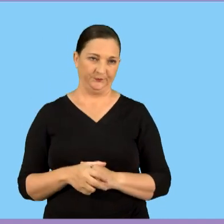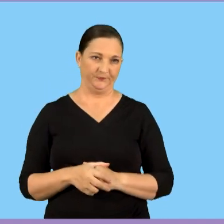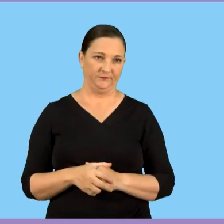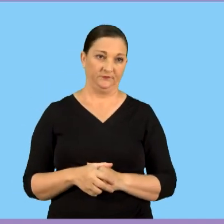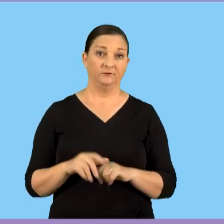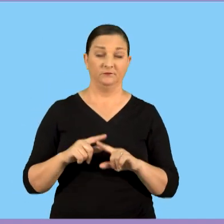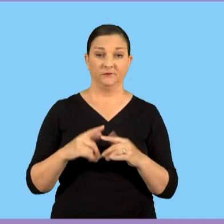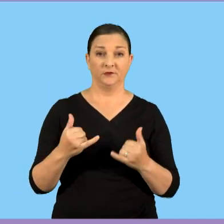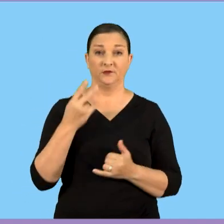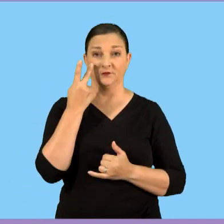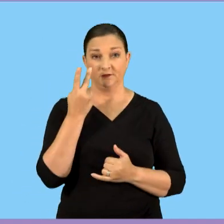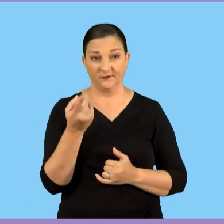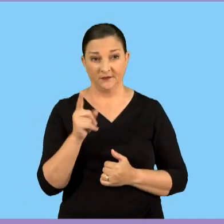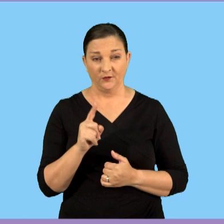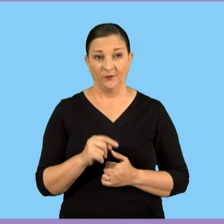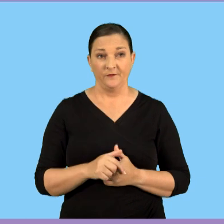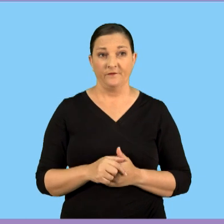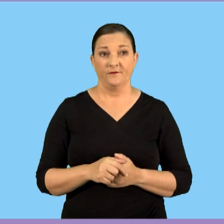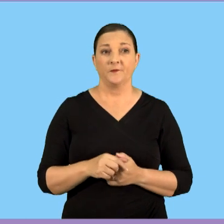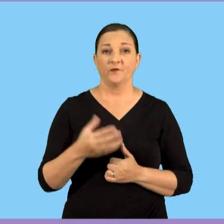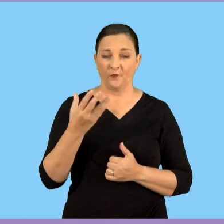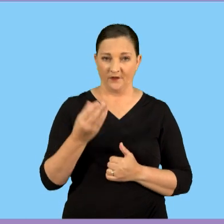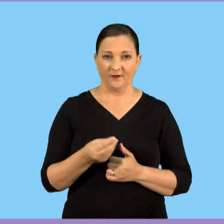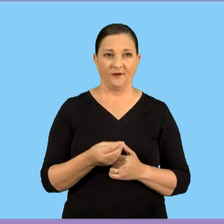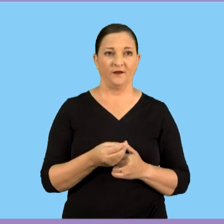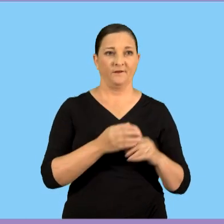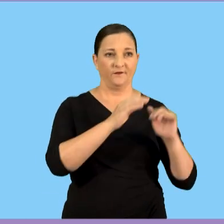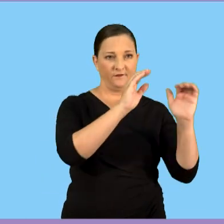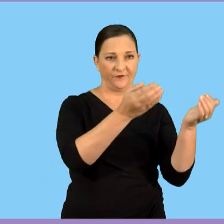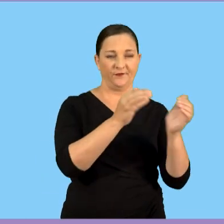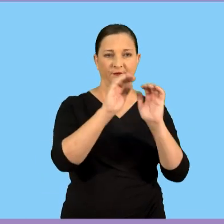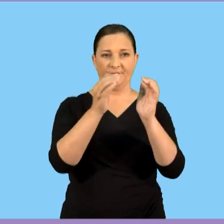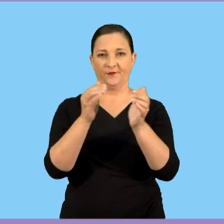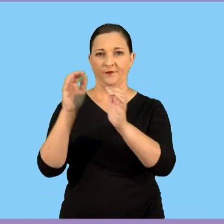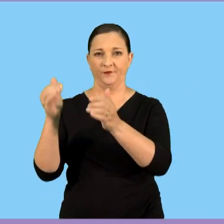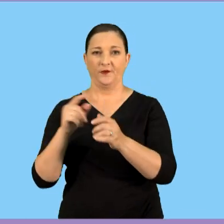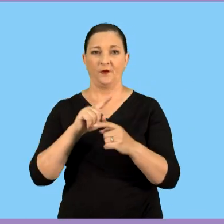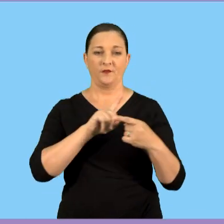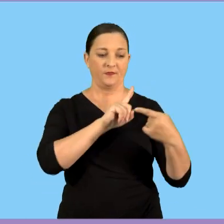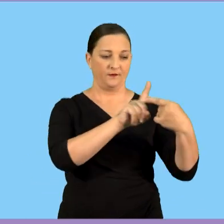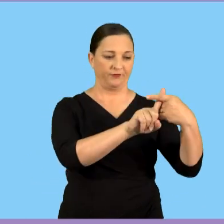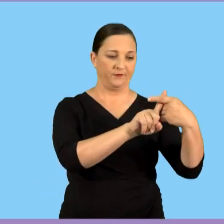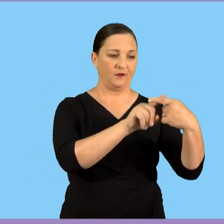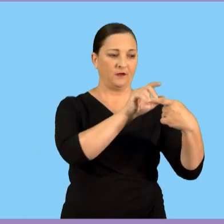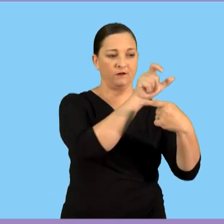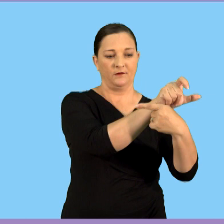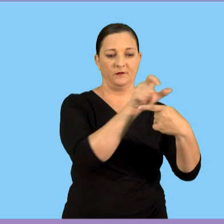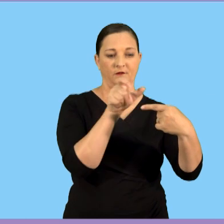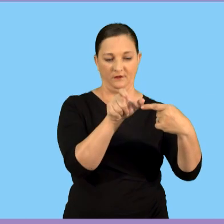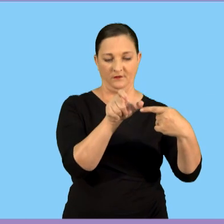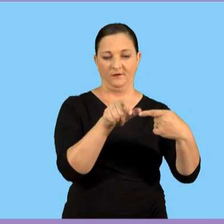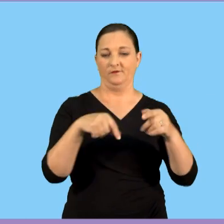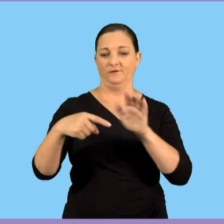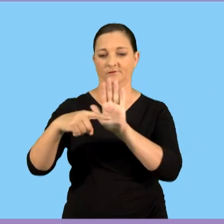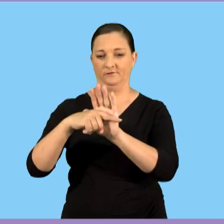2. Again, as you can see, we only have 3 terms because we are working on other sides of the addition and